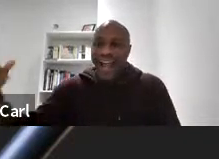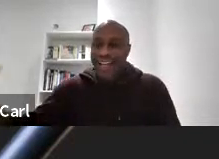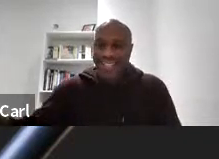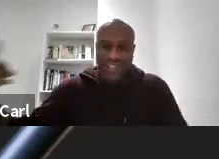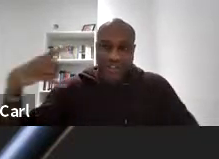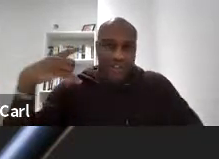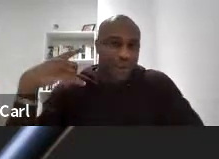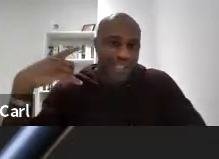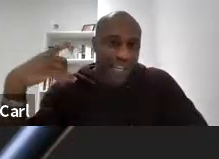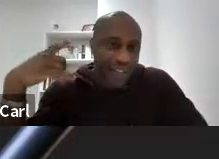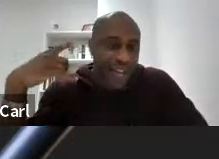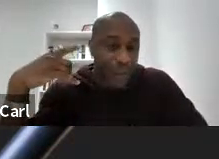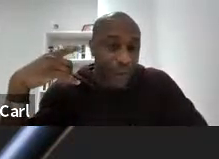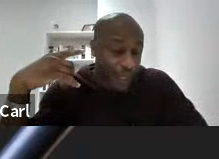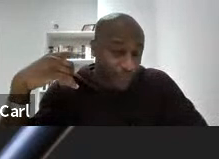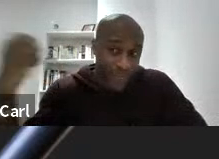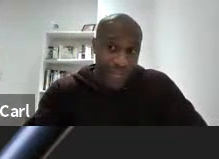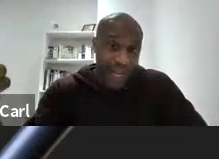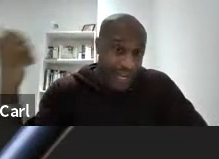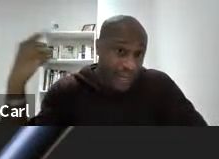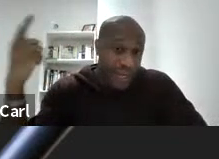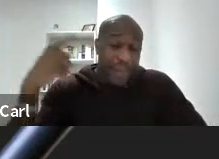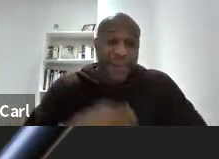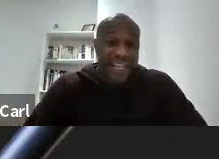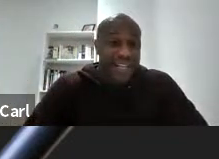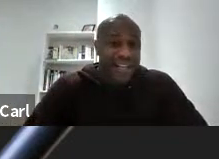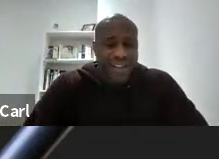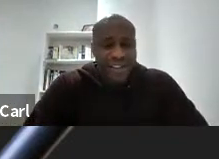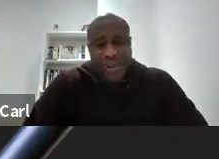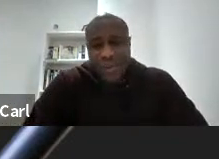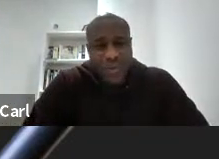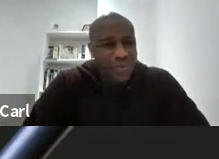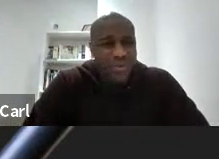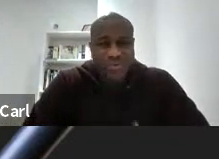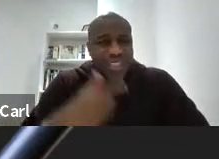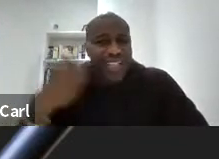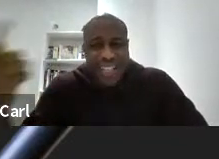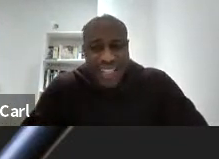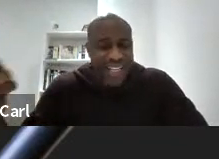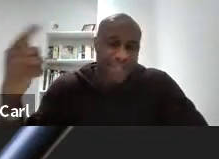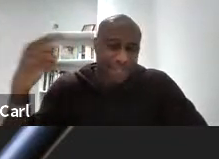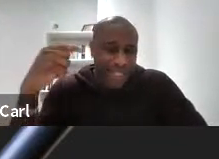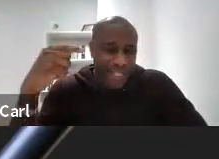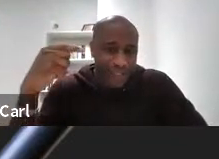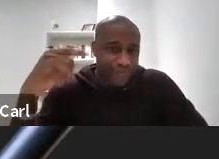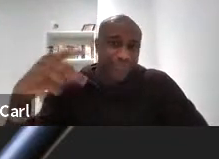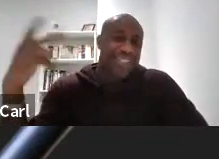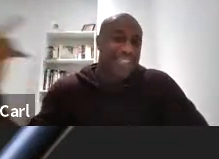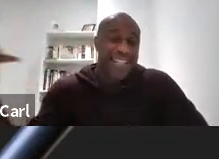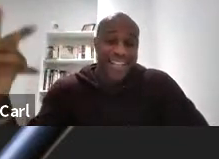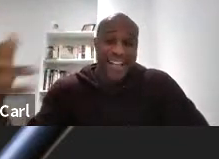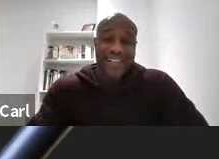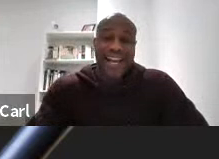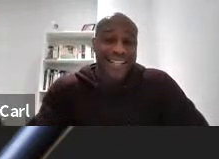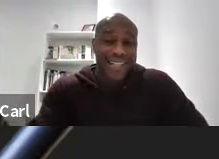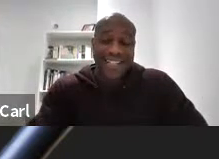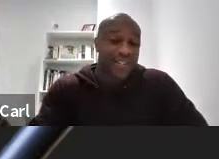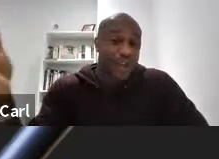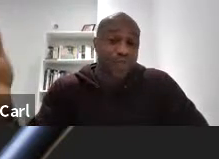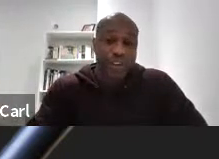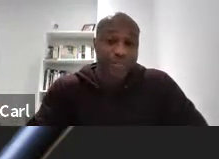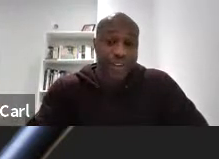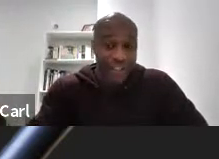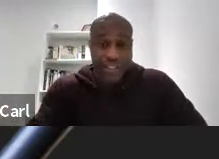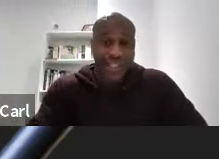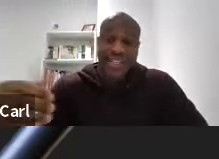couldn't get access to a cellular network, A. B, the calls were ridiculously expensive. C, the handsets